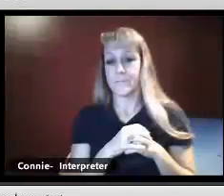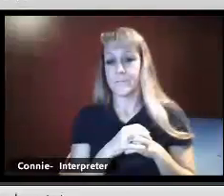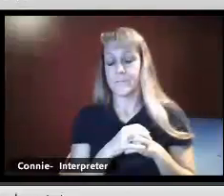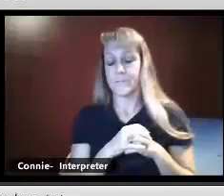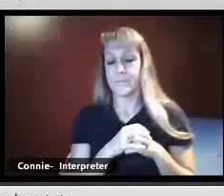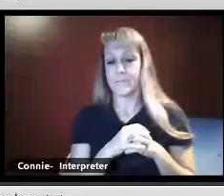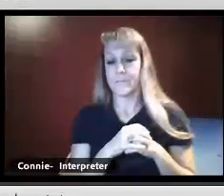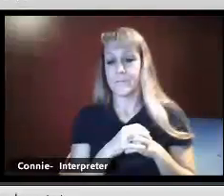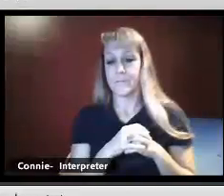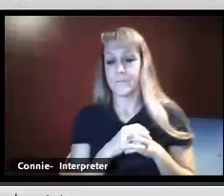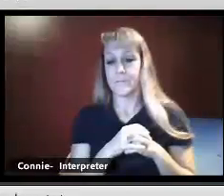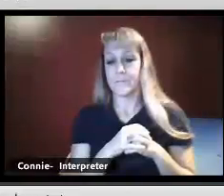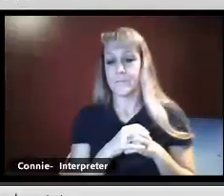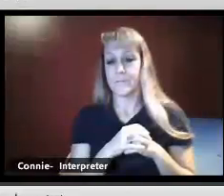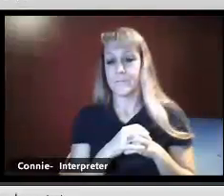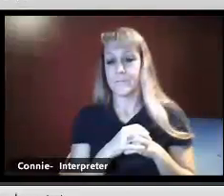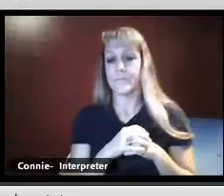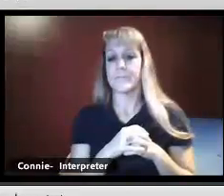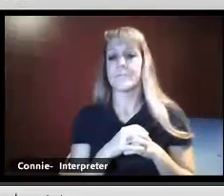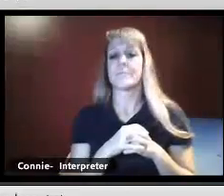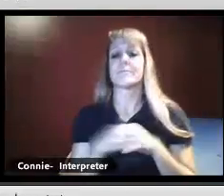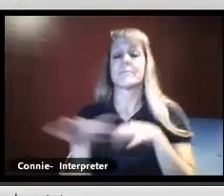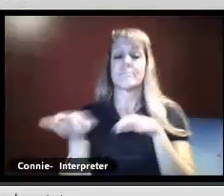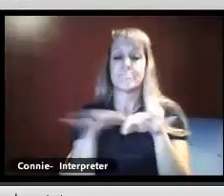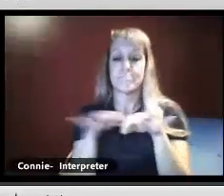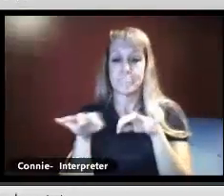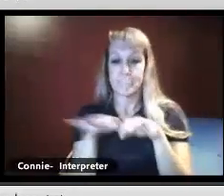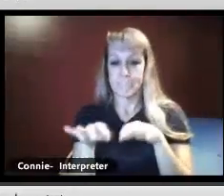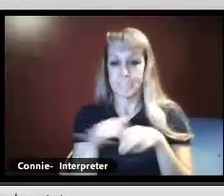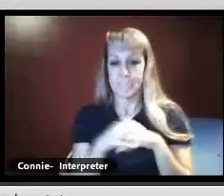me bring you up to speed.